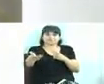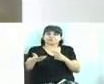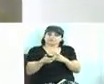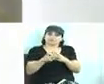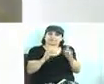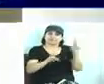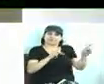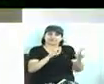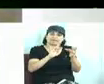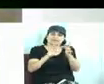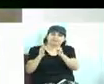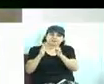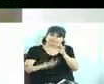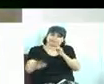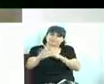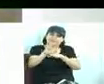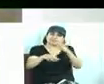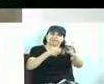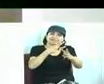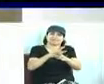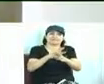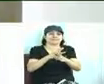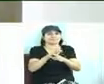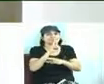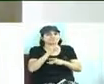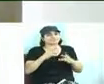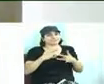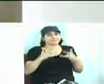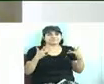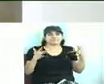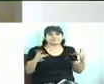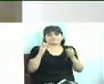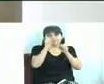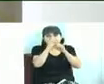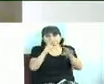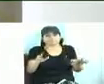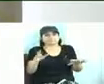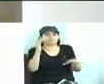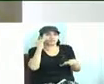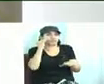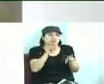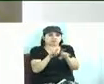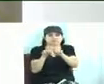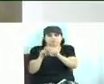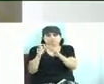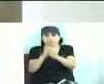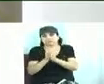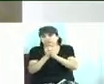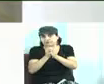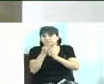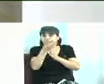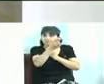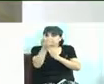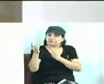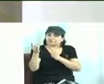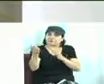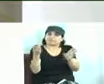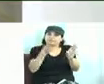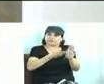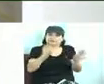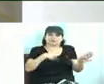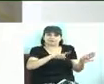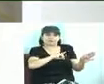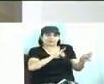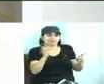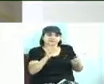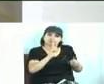joining us online from around the world. It is indeed a joy and a blessing to know that as we worship here, that you're joining us from wherever you may be, wherever you